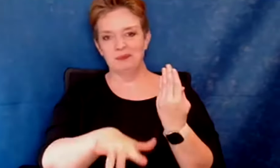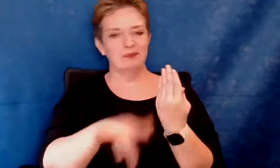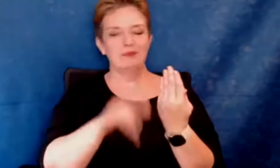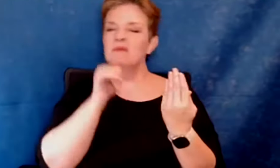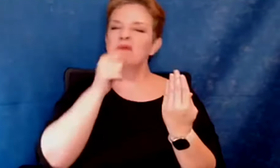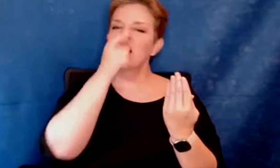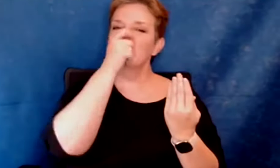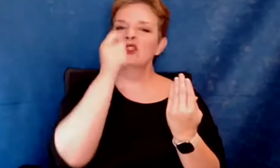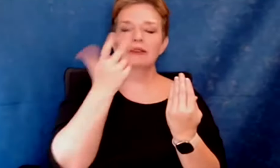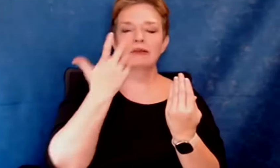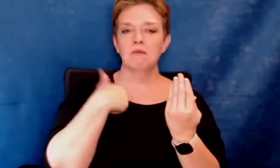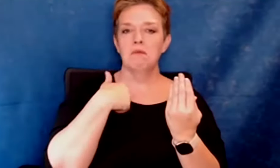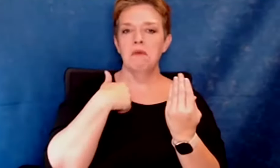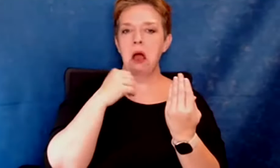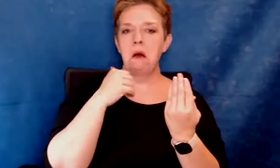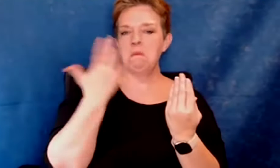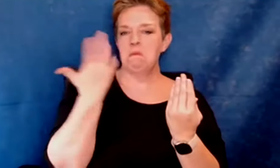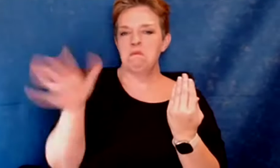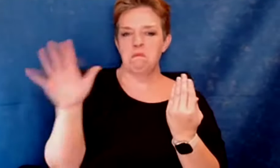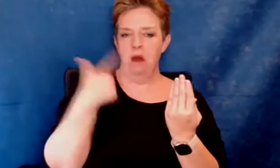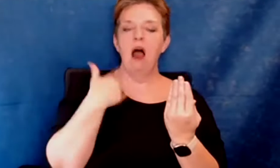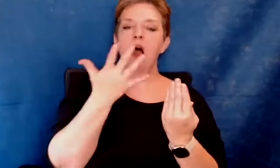on all sides there. So